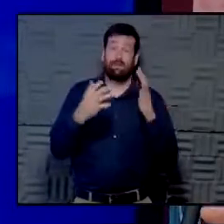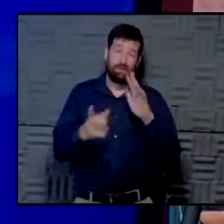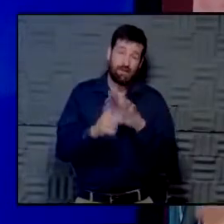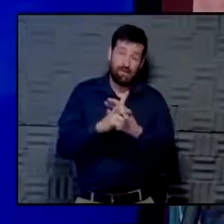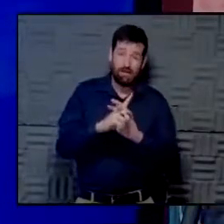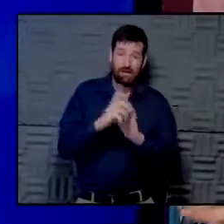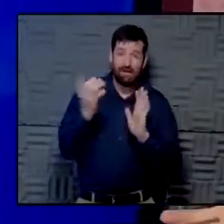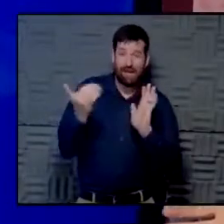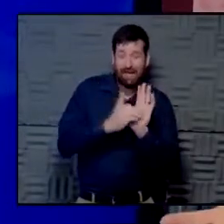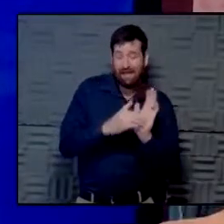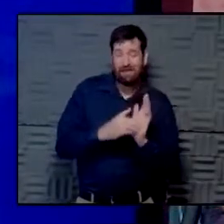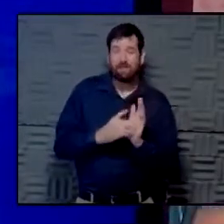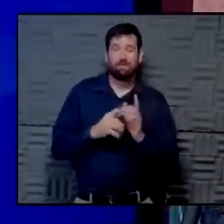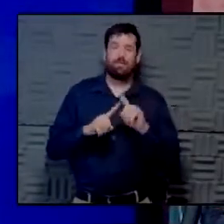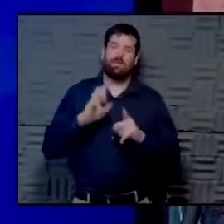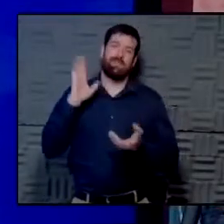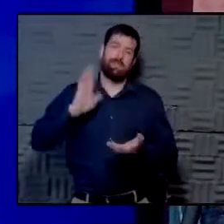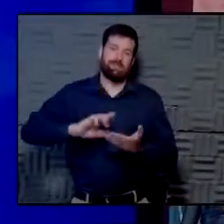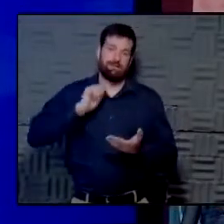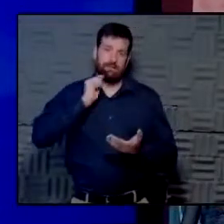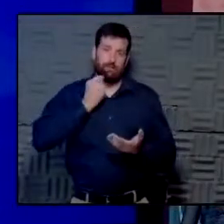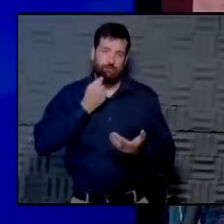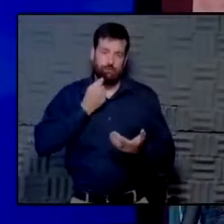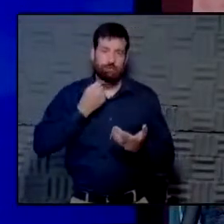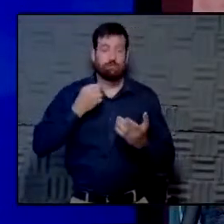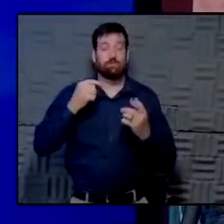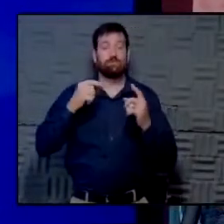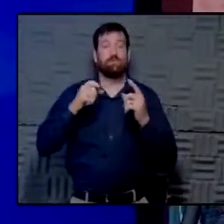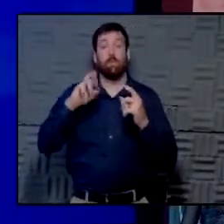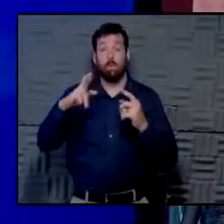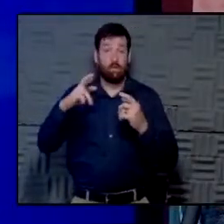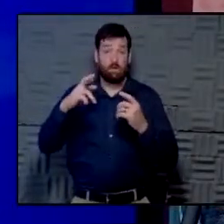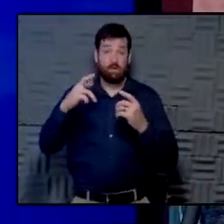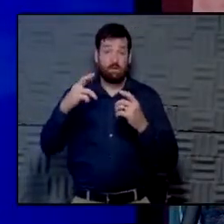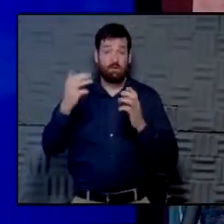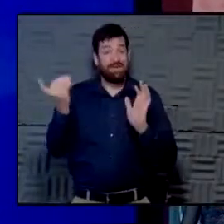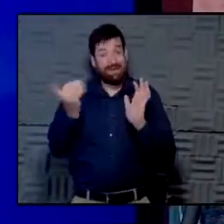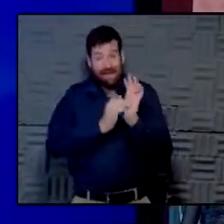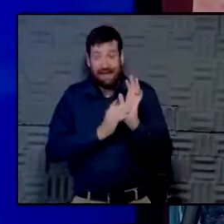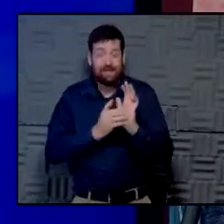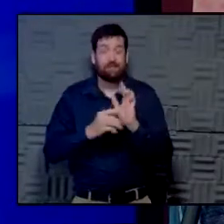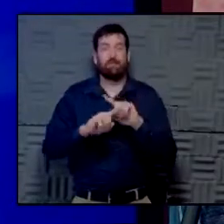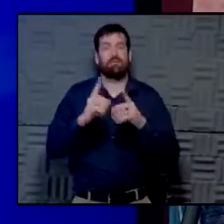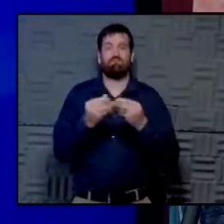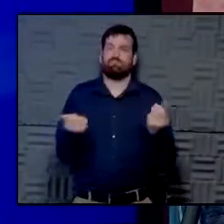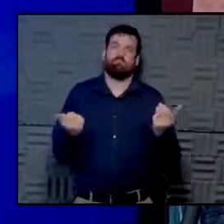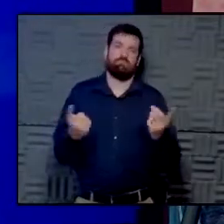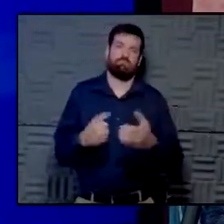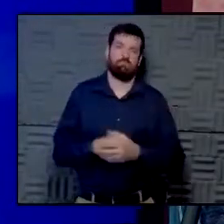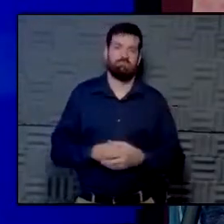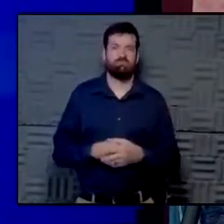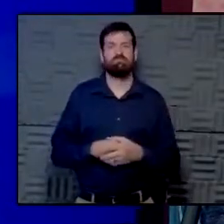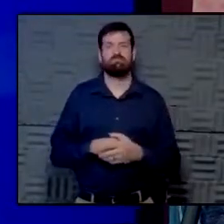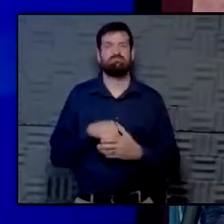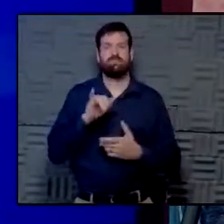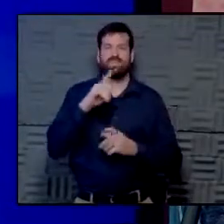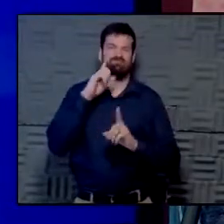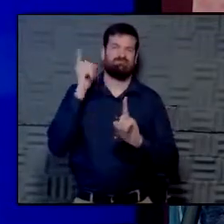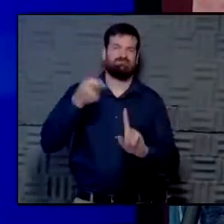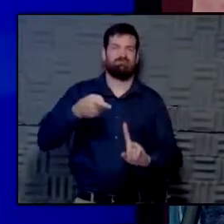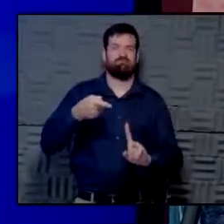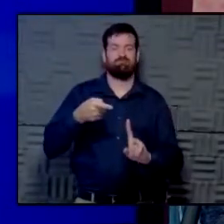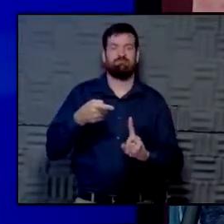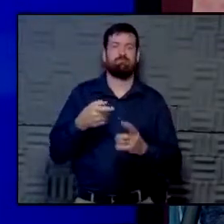be as severe. But there's also maybe been instances where it comes back, it's the same, but it goes away. And so I think that's the takeaway,